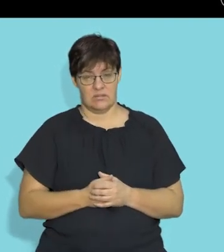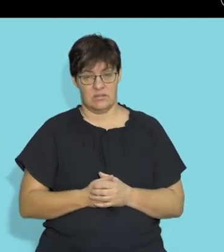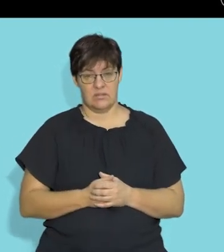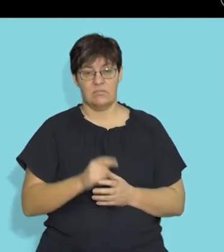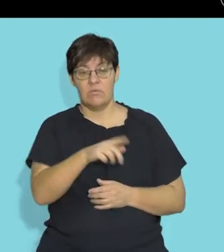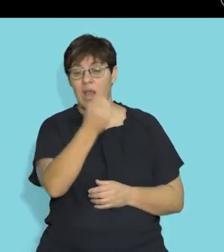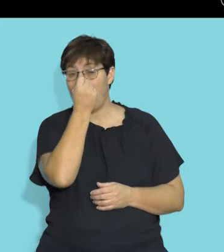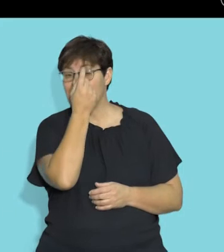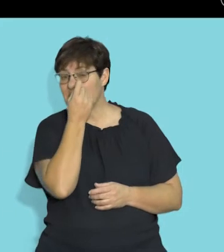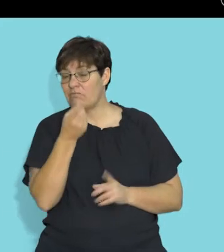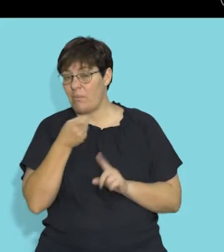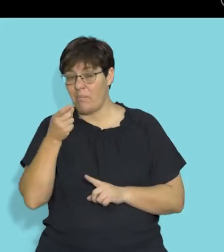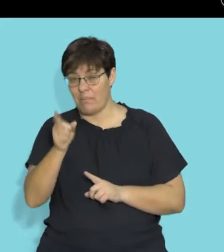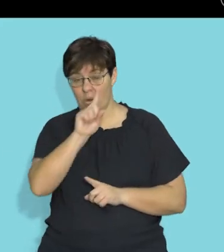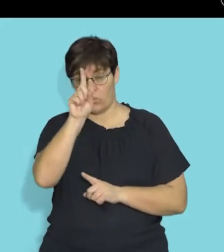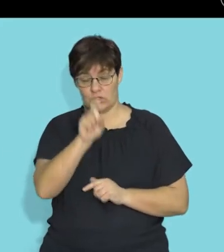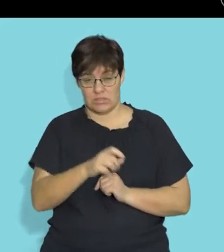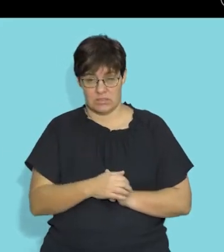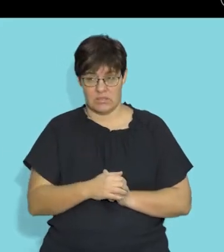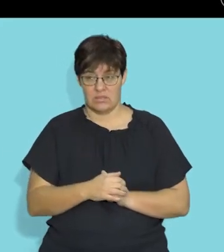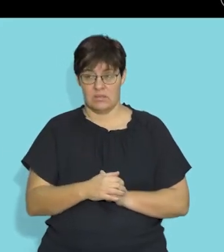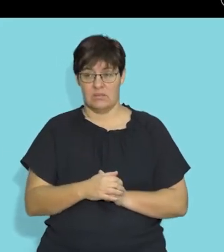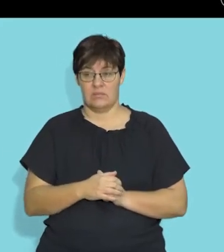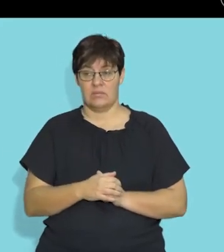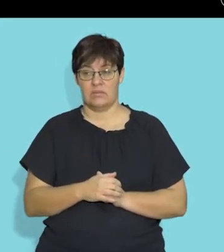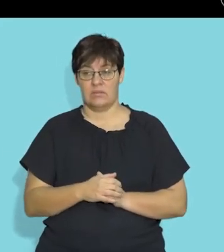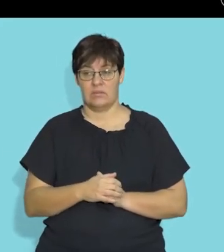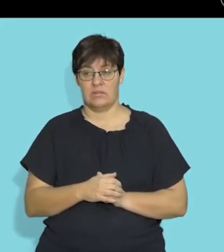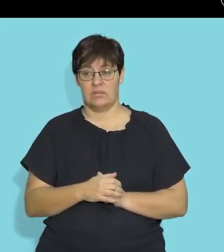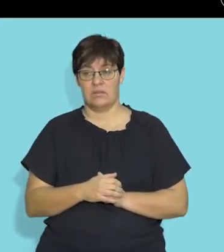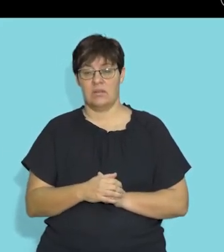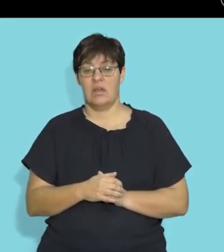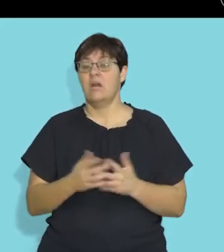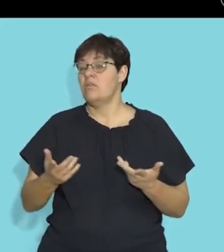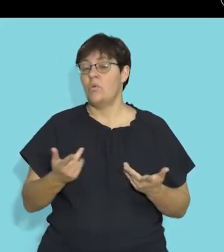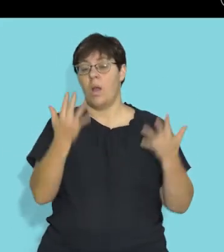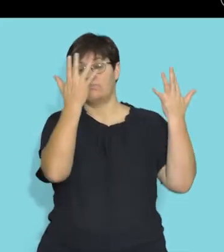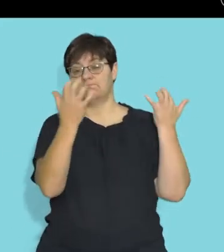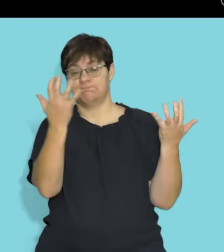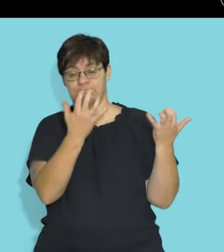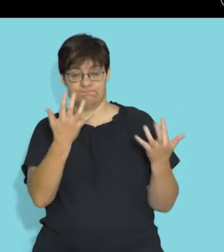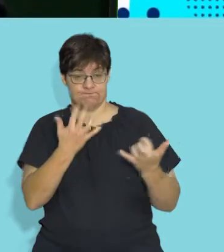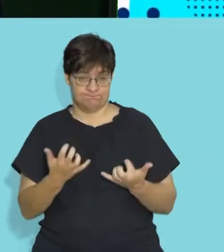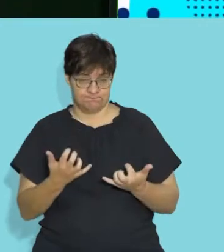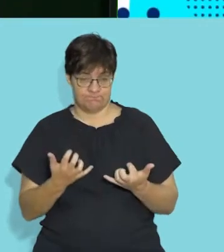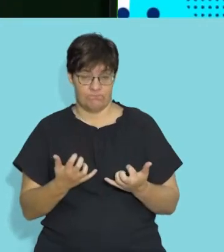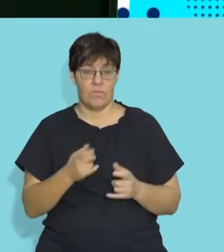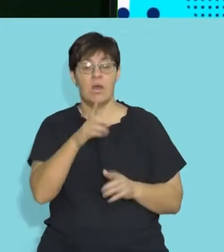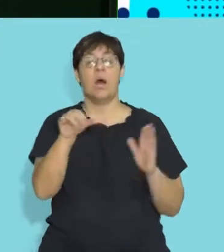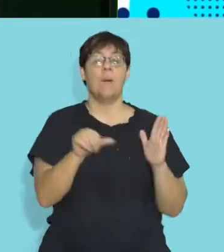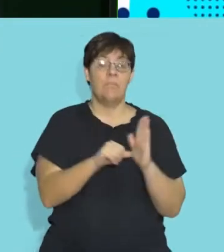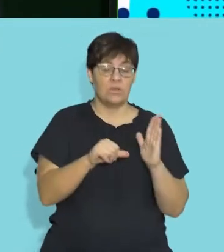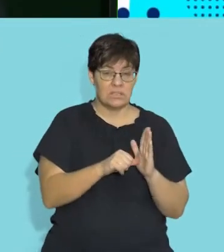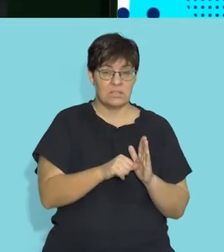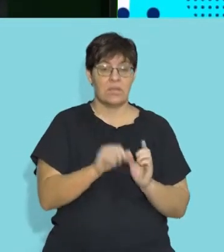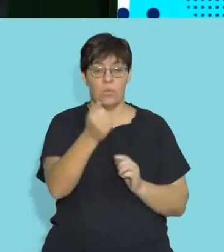you understand from this question here is that whenever you are calculating, it is important for